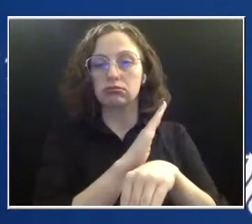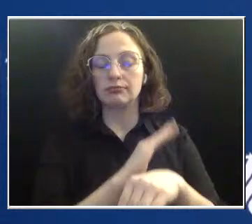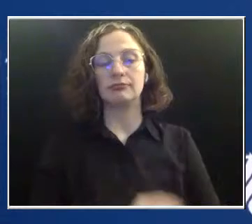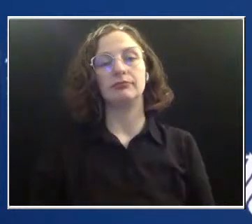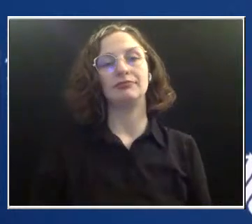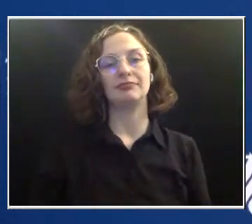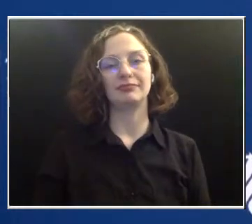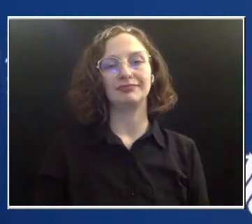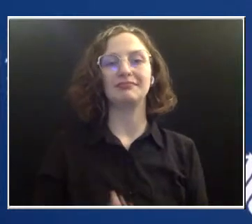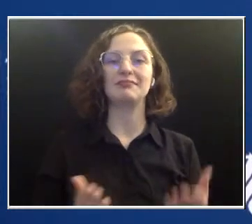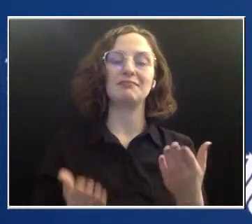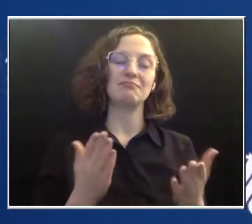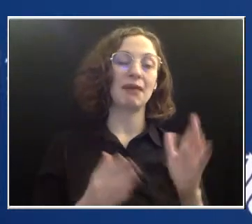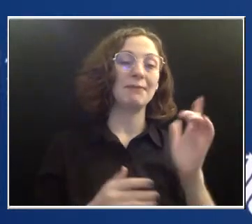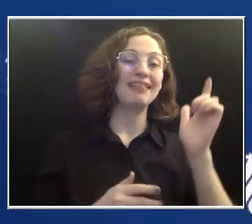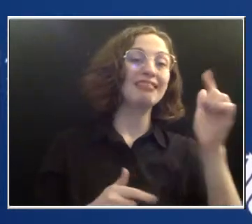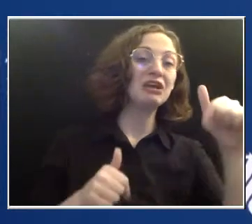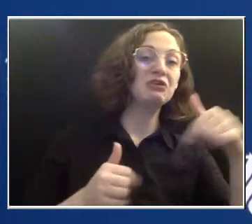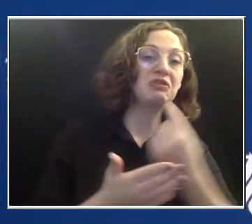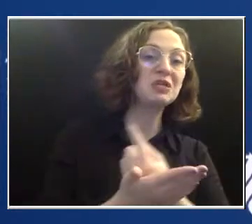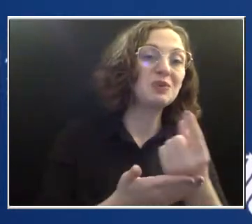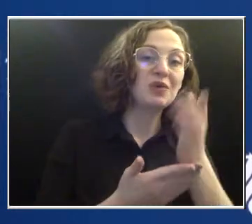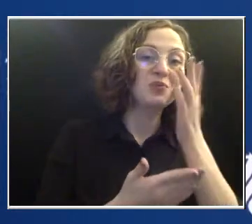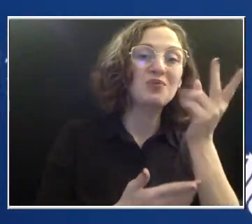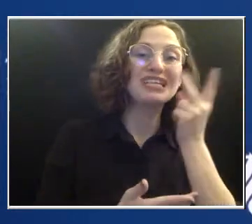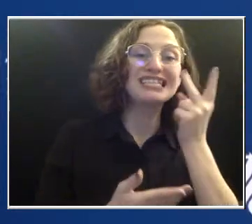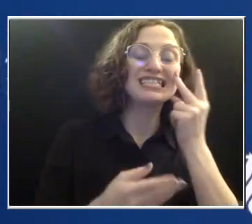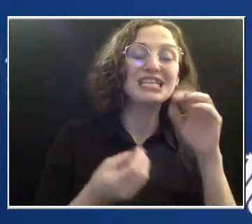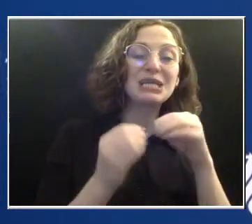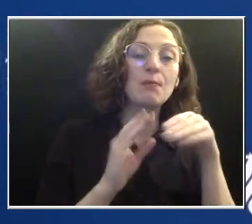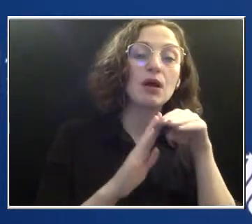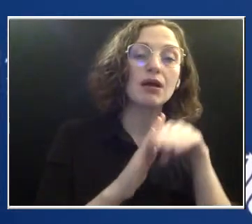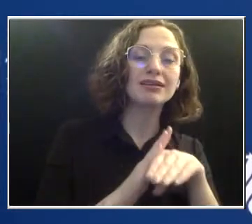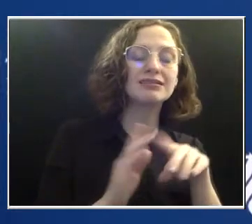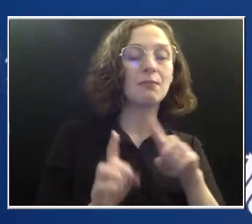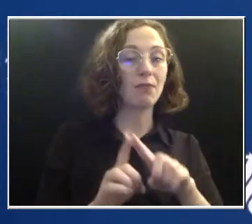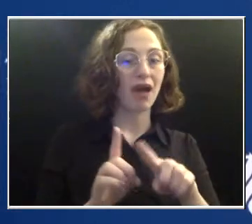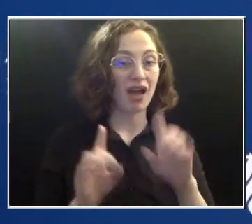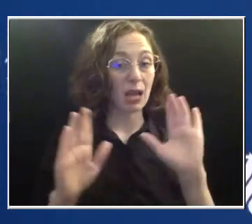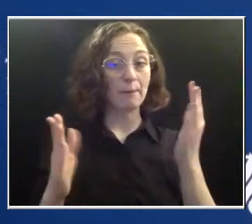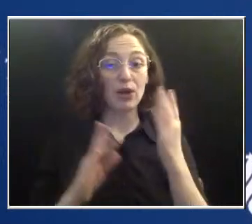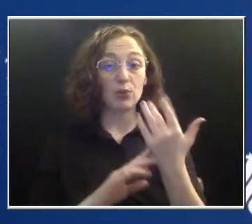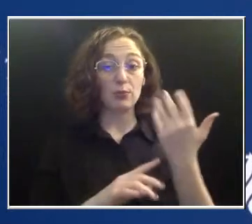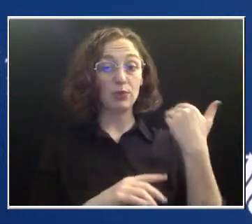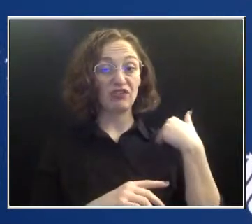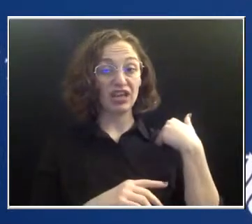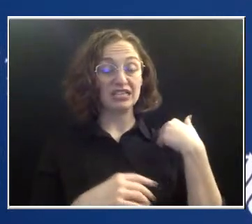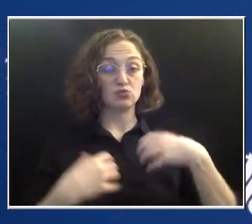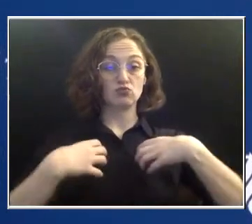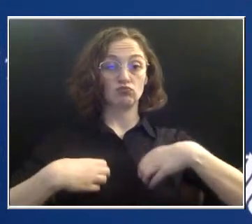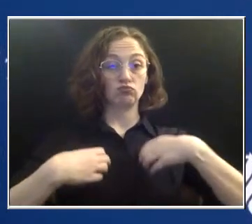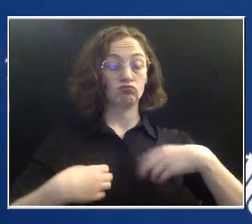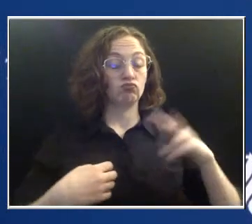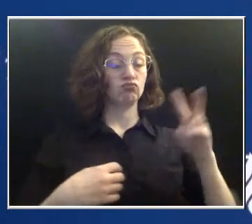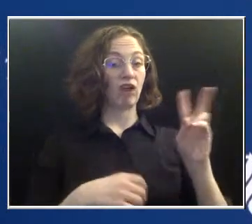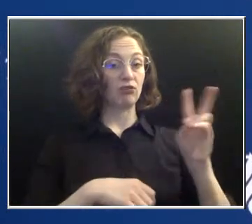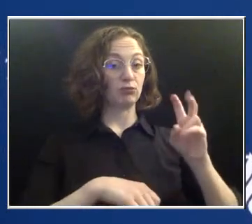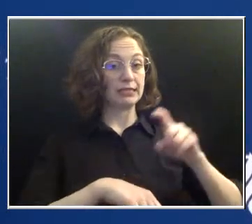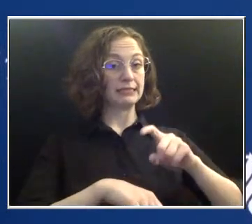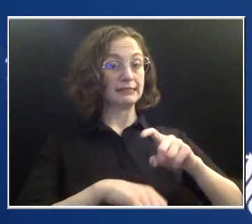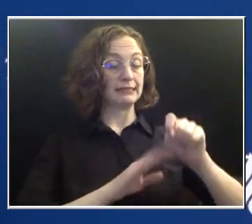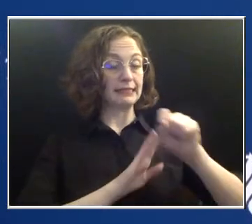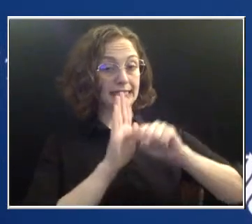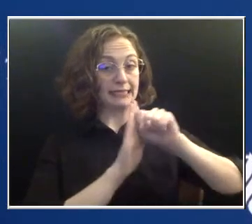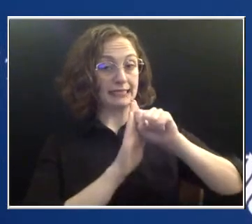through previous respiratory viral seasons, this season right now, with the amount of people that are actually